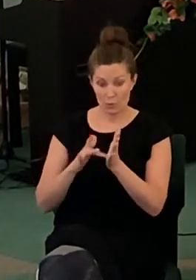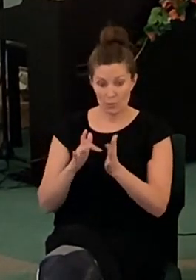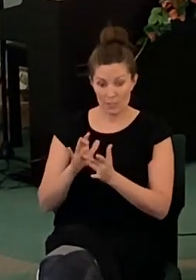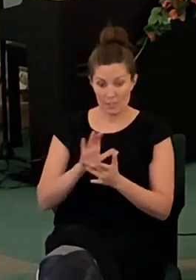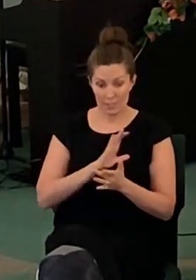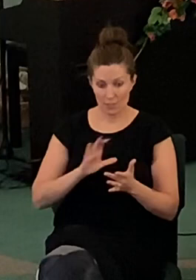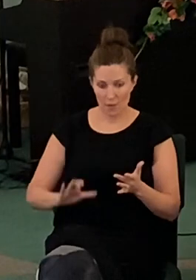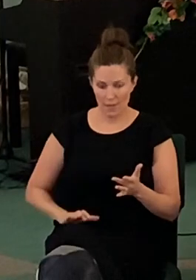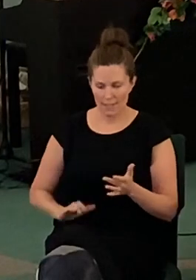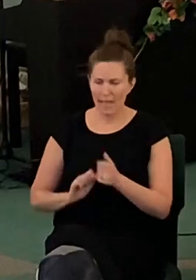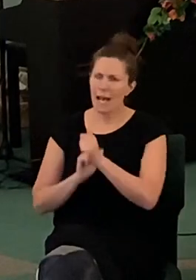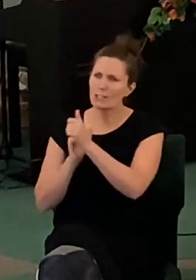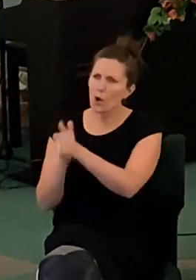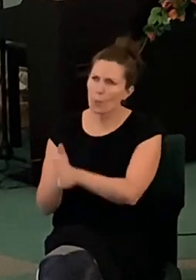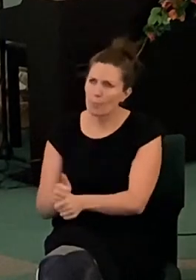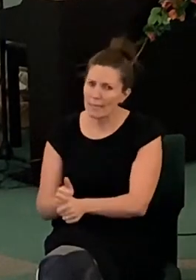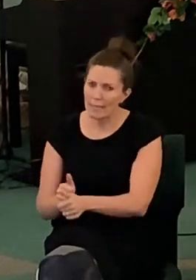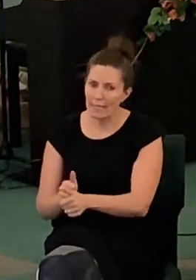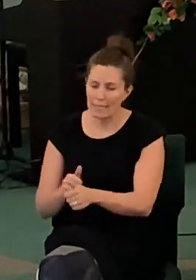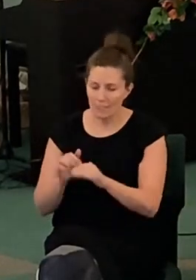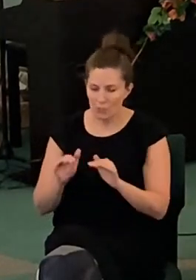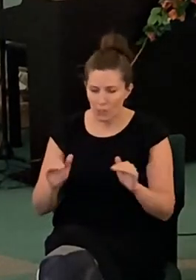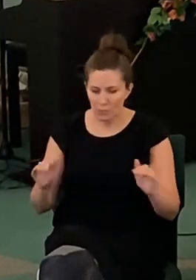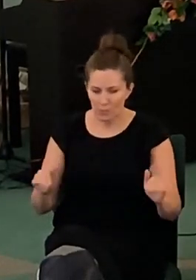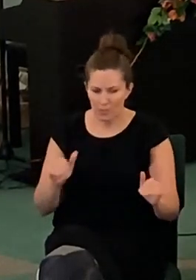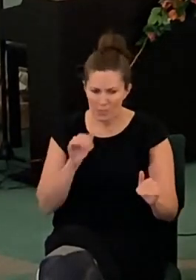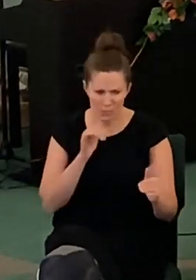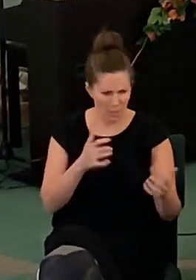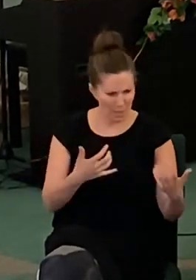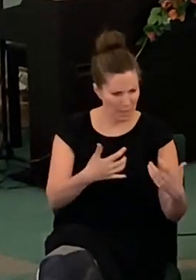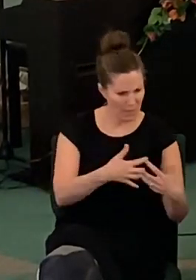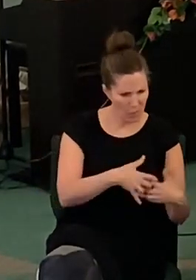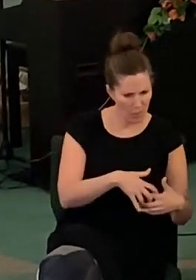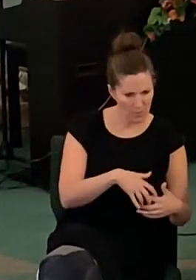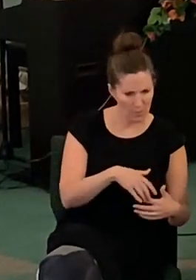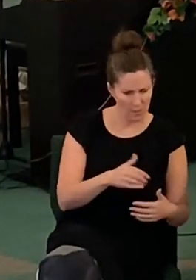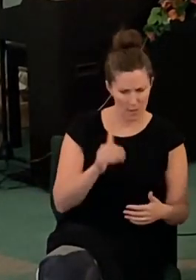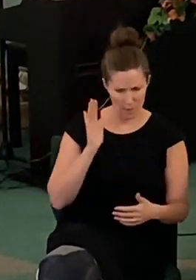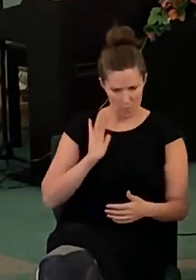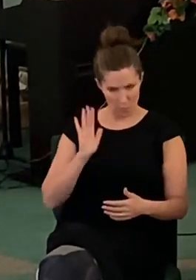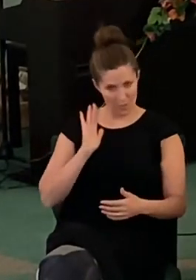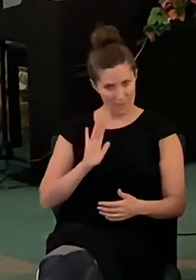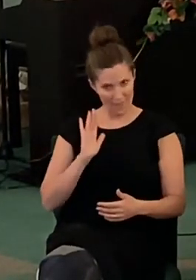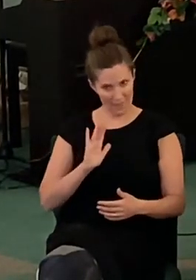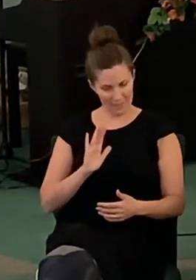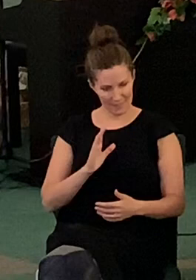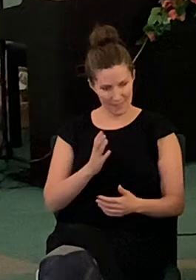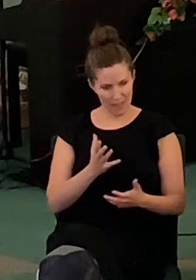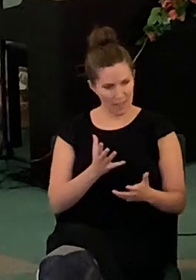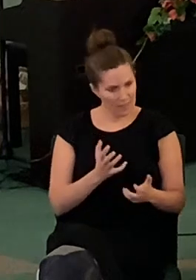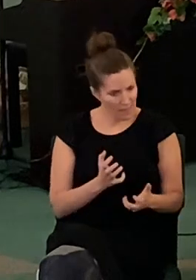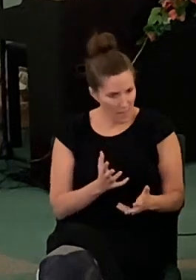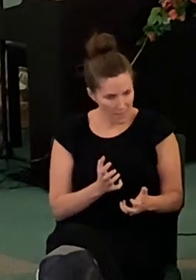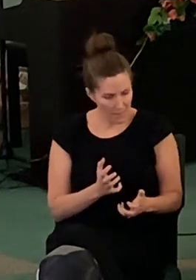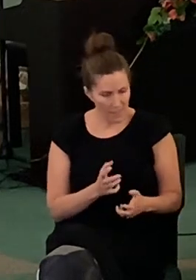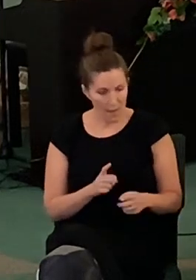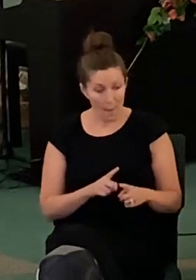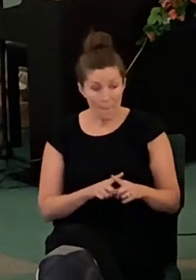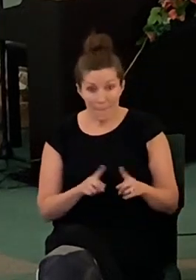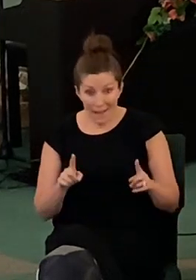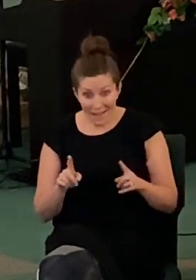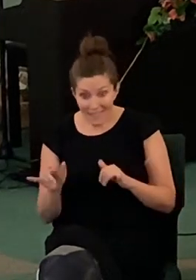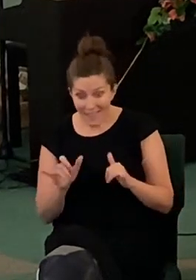be conformed to the former lusts which were yours in your ignorance. But like the Holy One who called